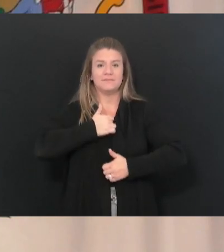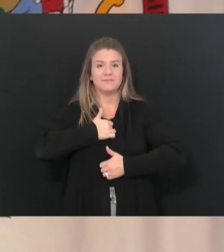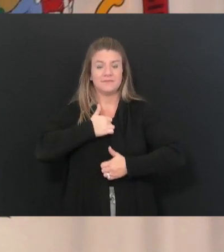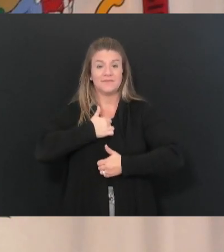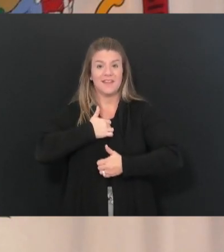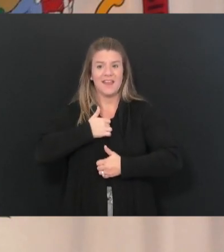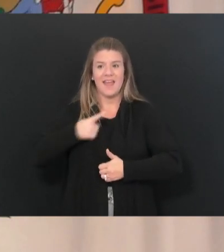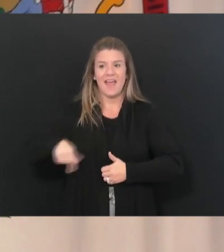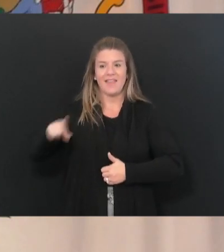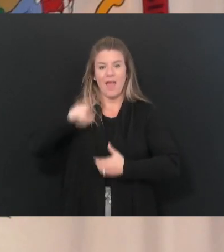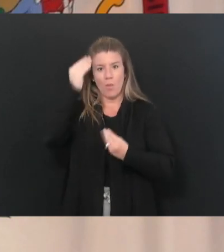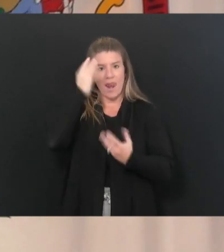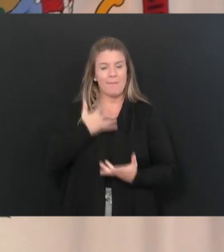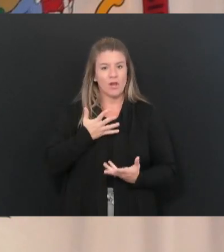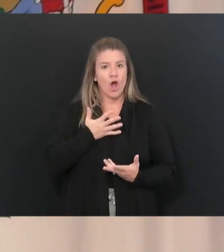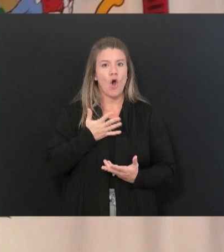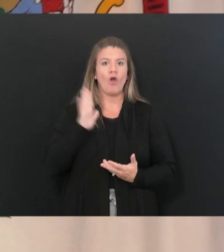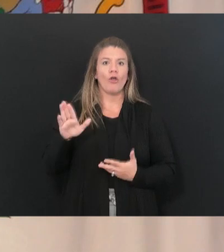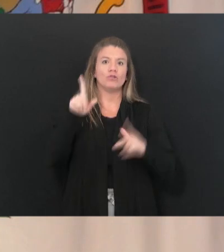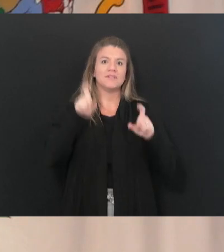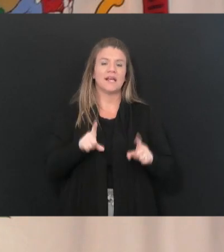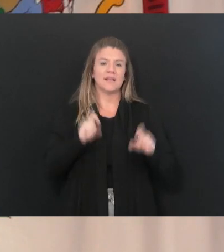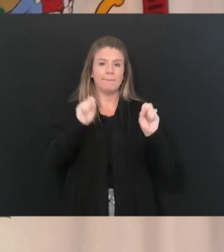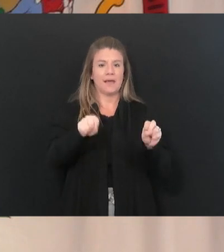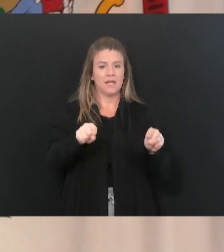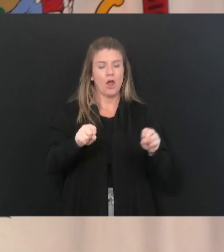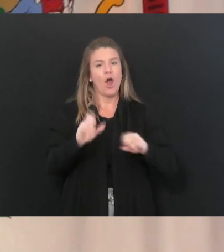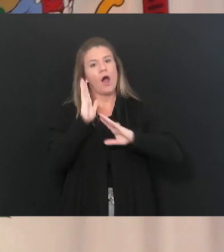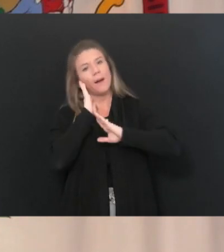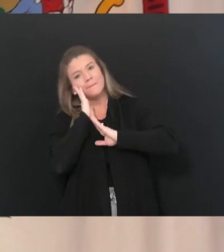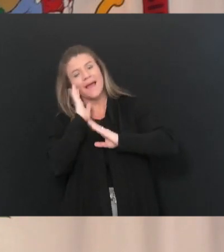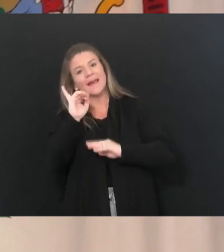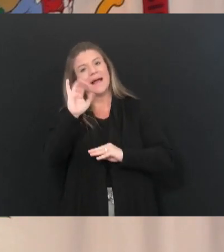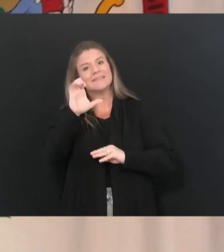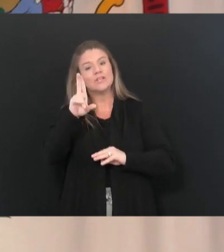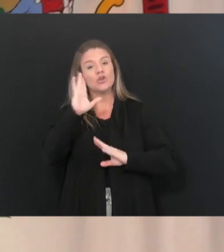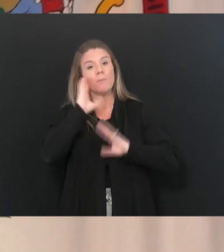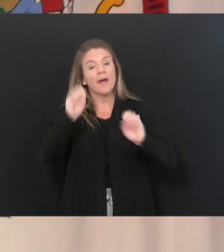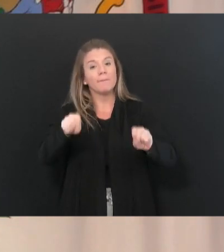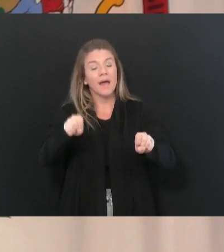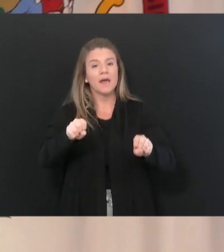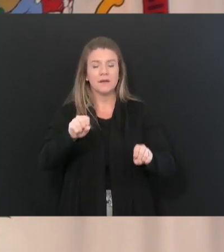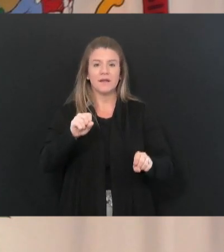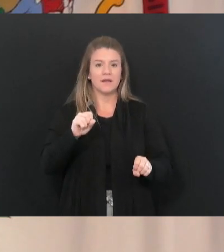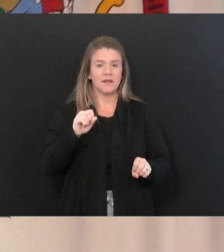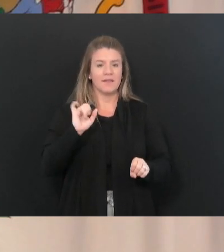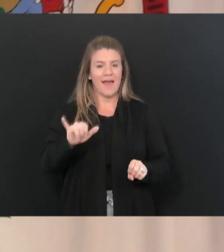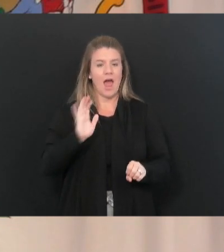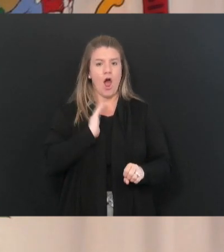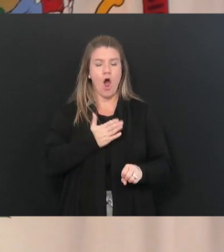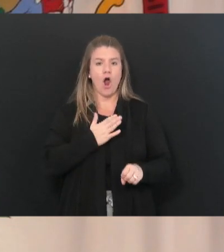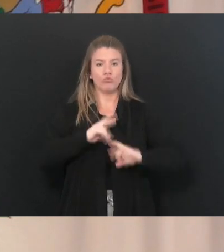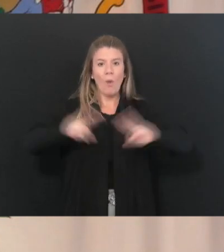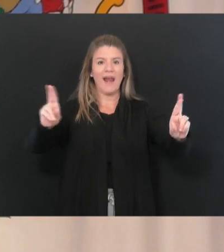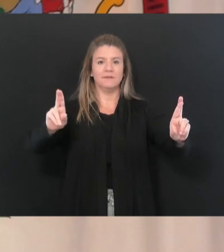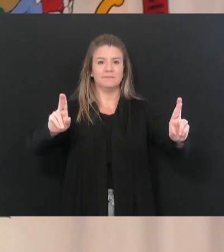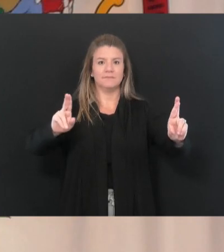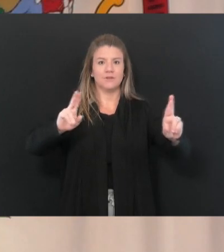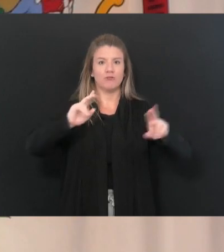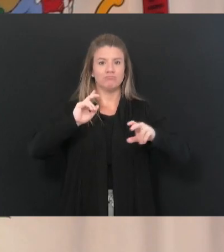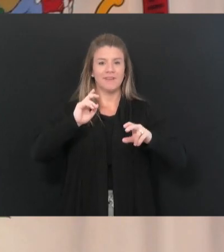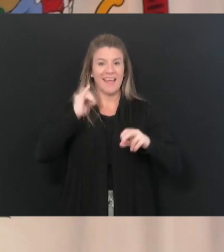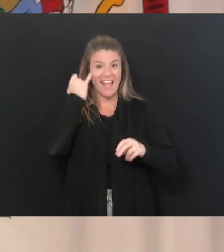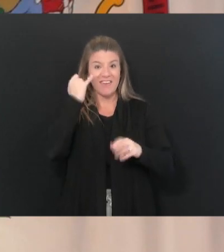us our testing capacities and our bed capacities and basically our strike force capacities if we